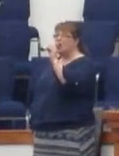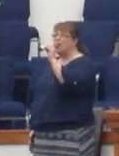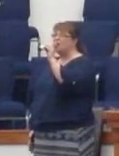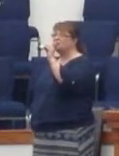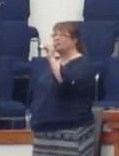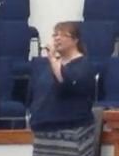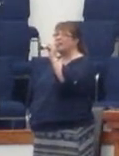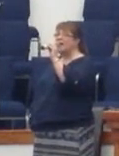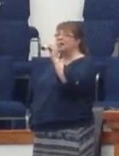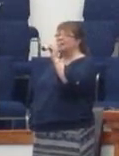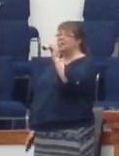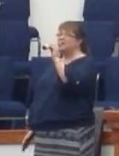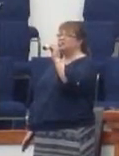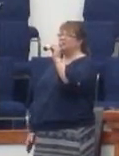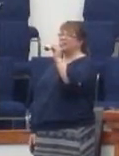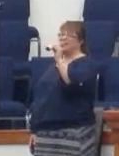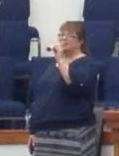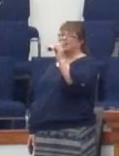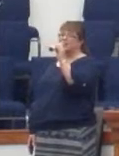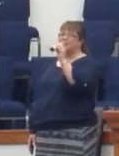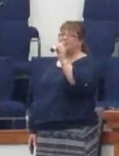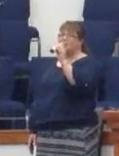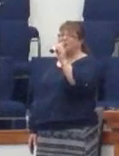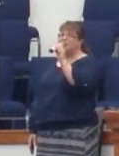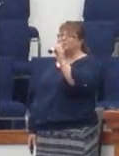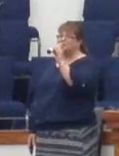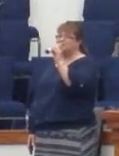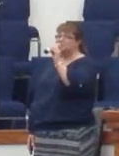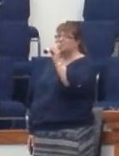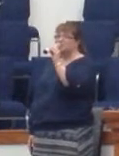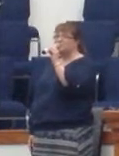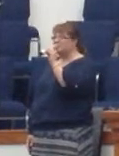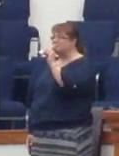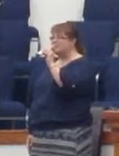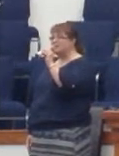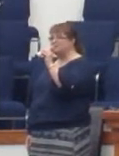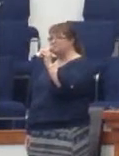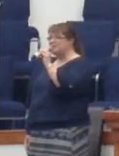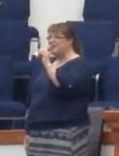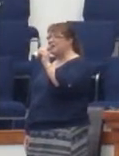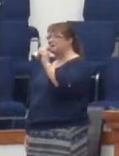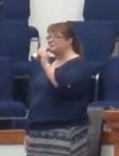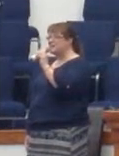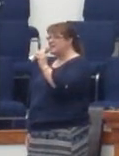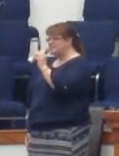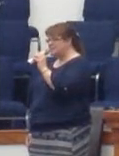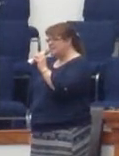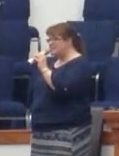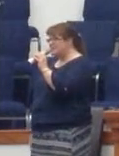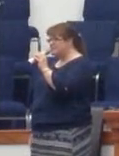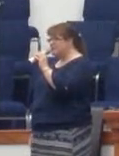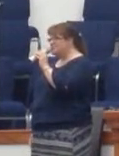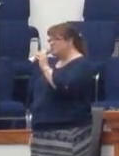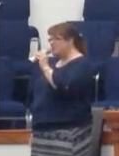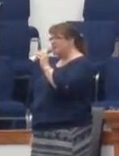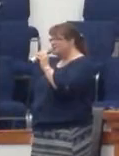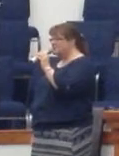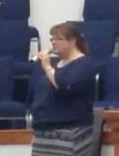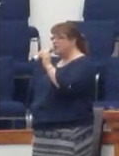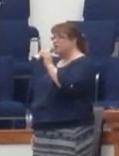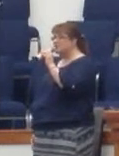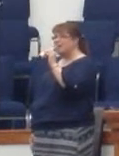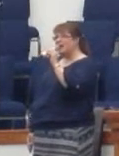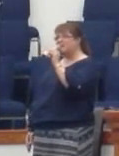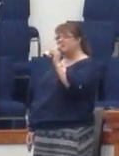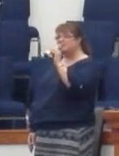Jesus called me out. If you think your little problem is too big for him to solve, take it from the one